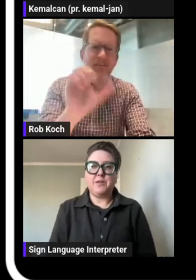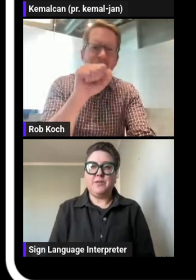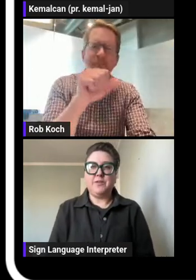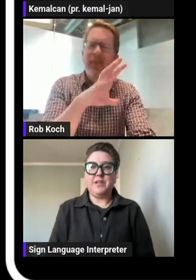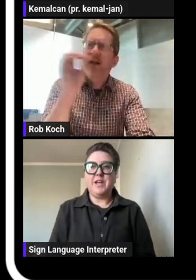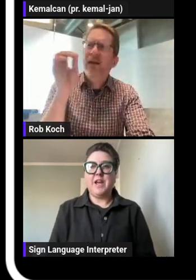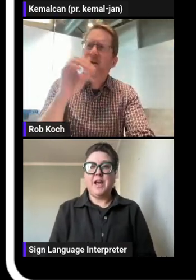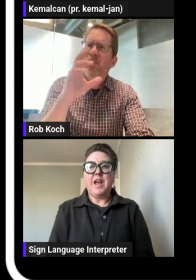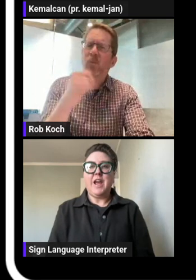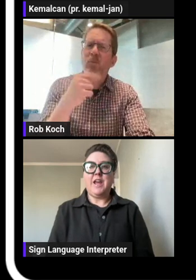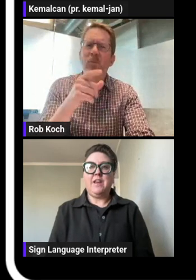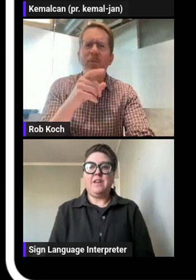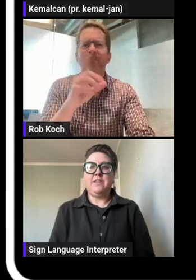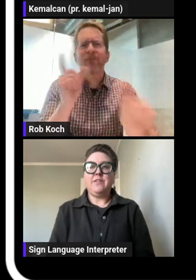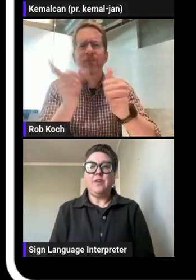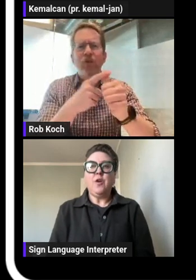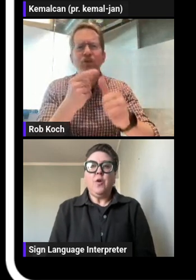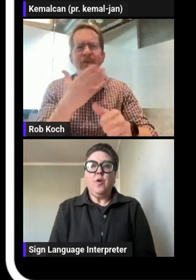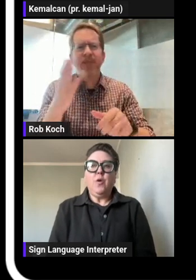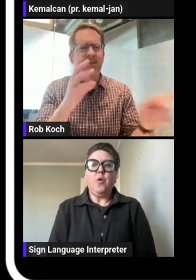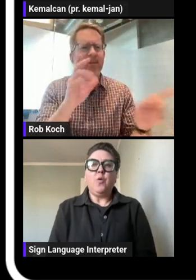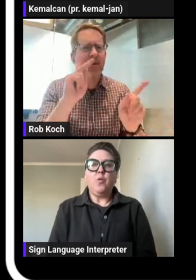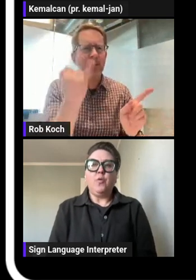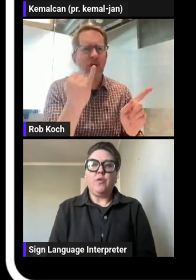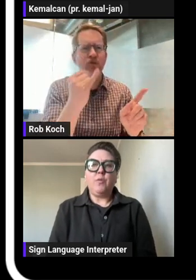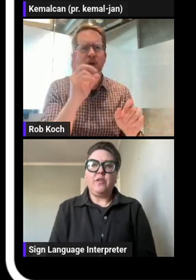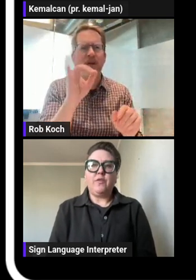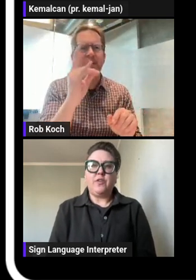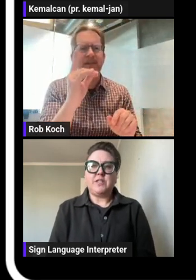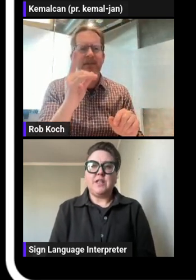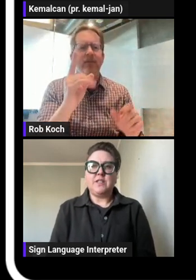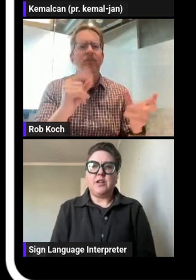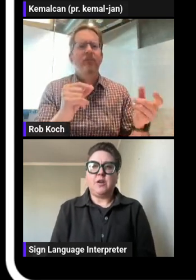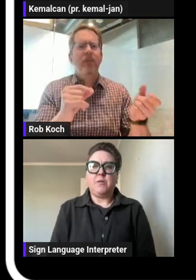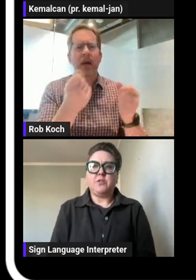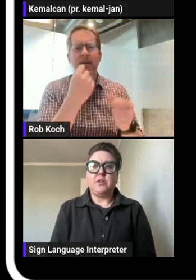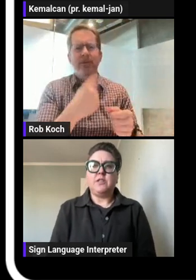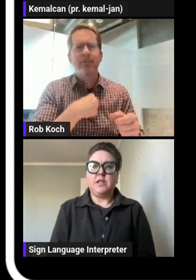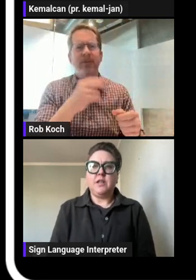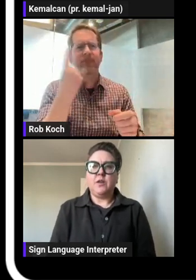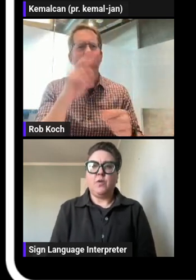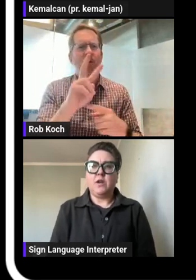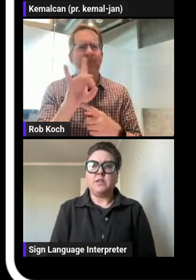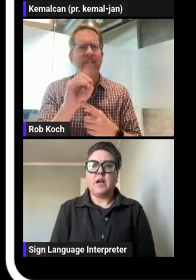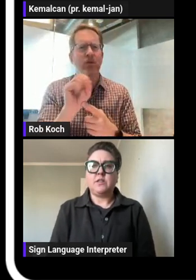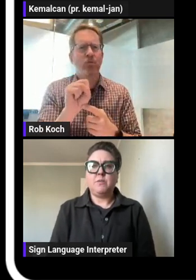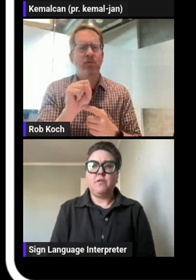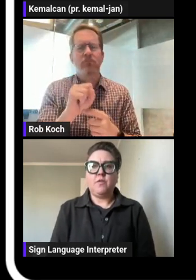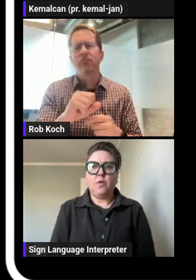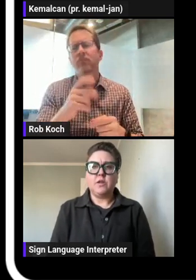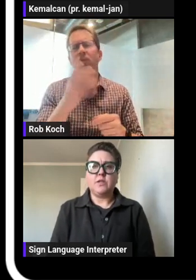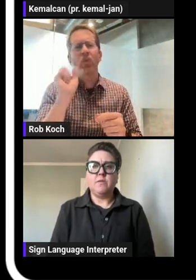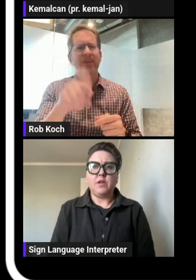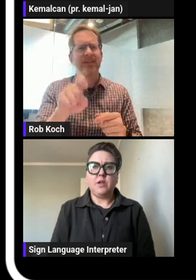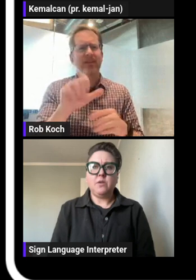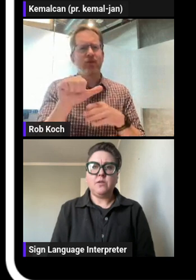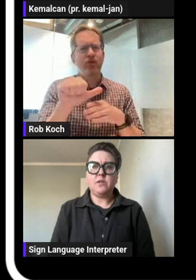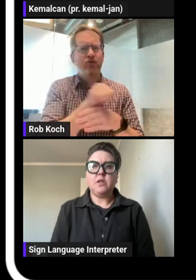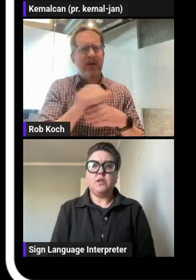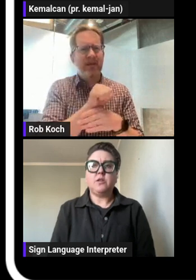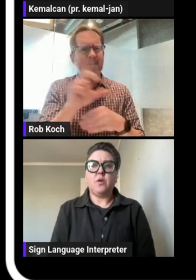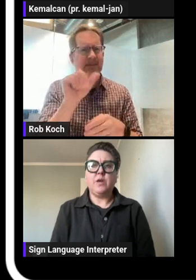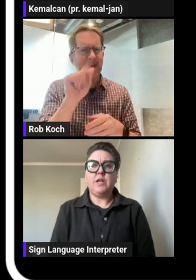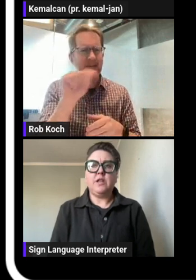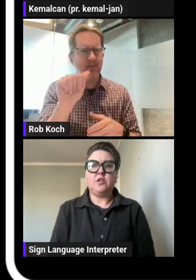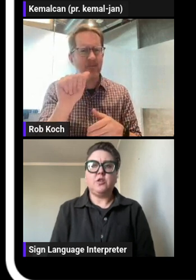Yeah, absolutely. And one of the first things that Kemalcan did was ask me for some